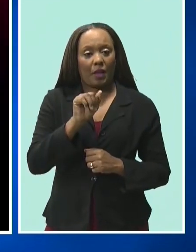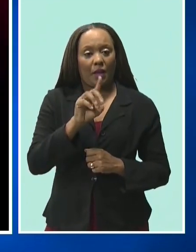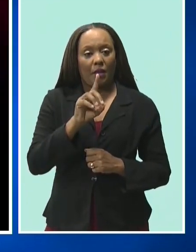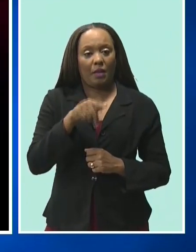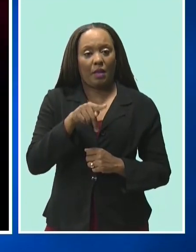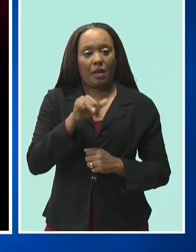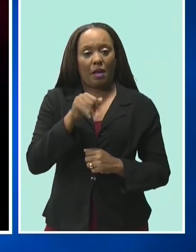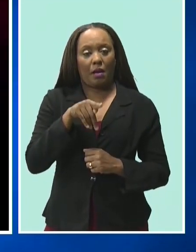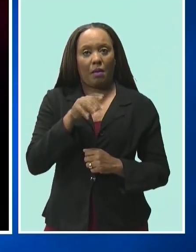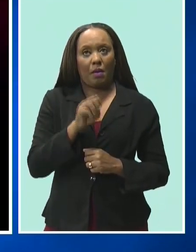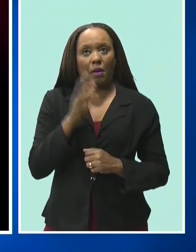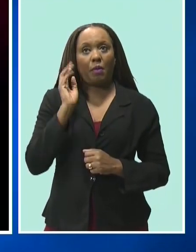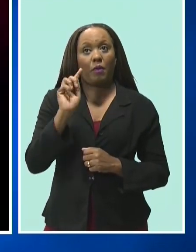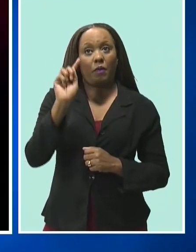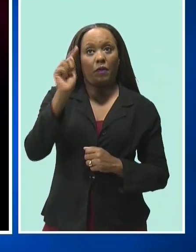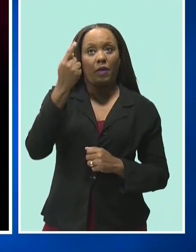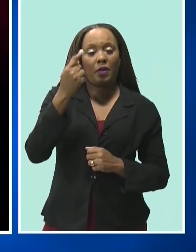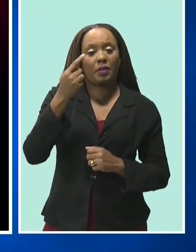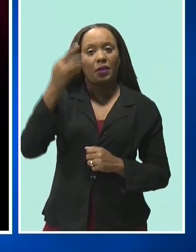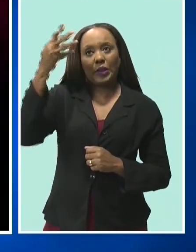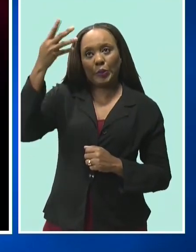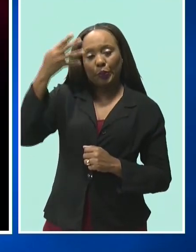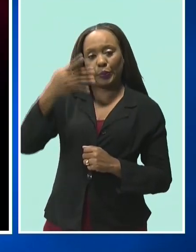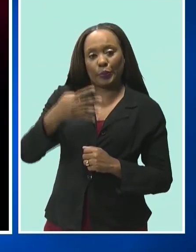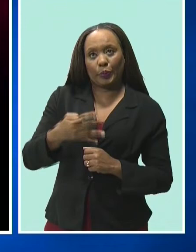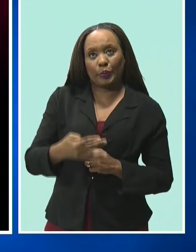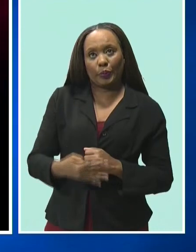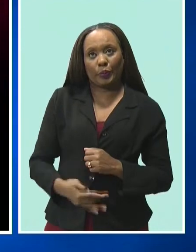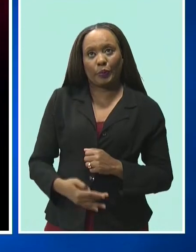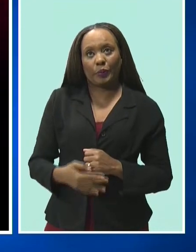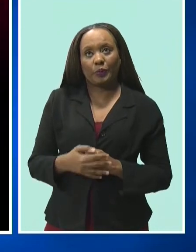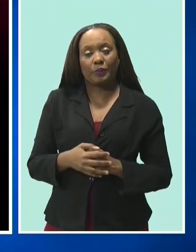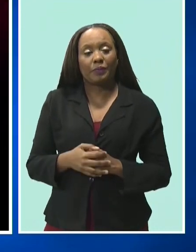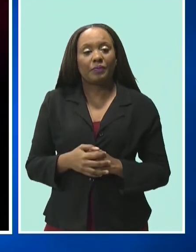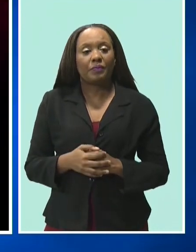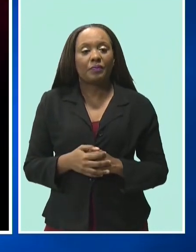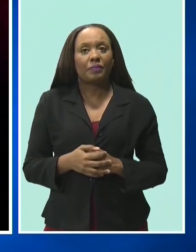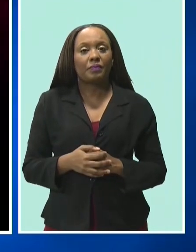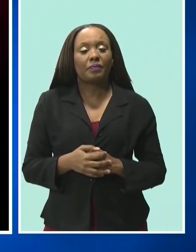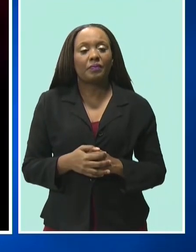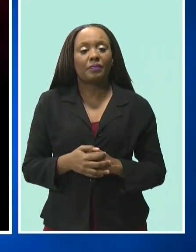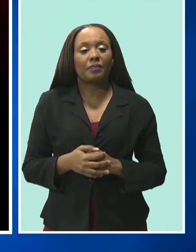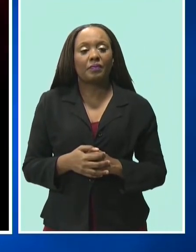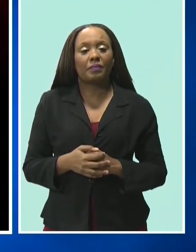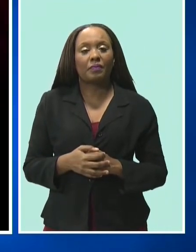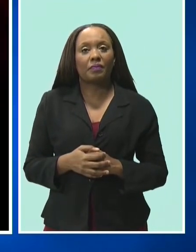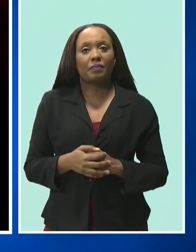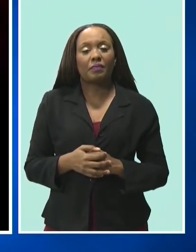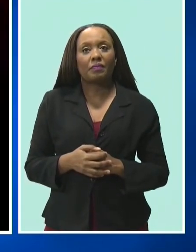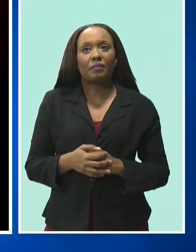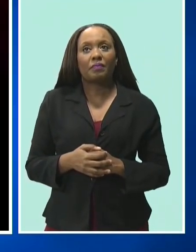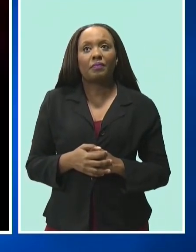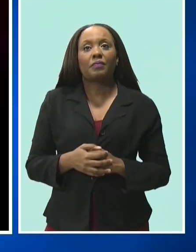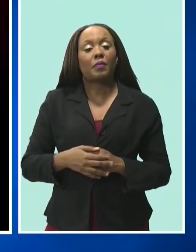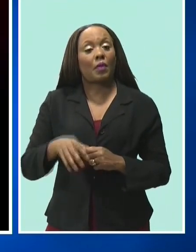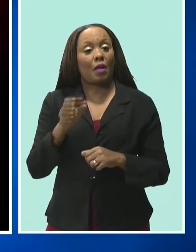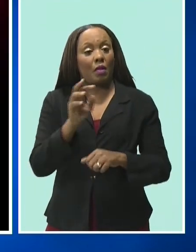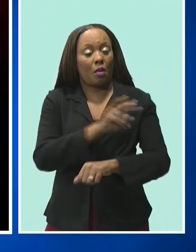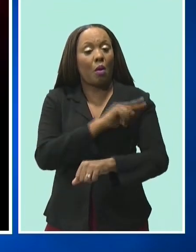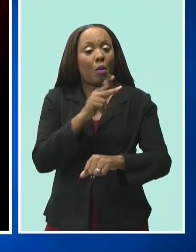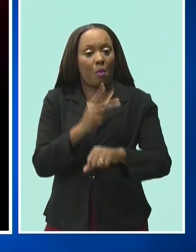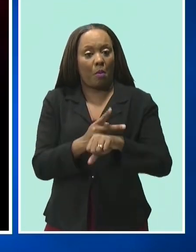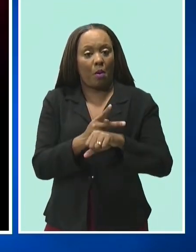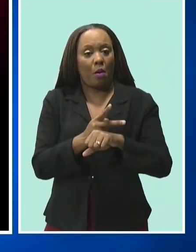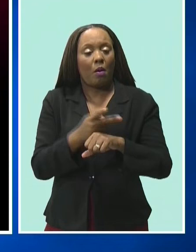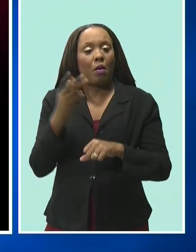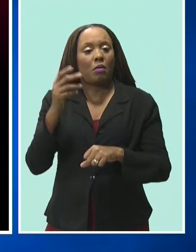second, Rome in third, Razor in fourth, and Kerry John in fifth position. While in the power category, Renzo will